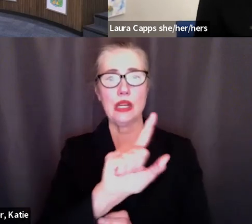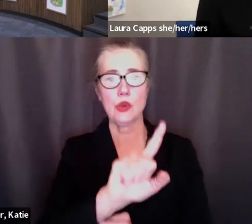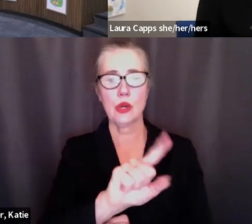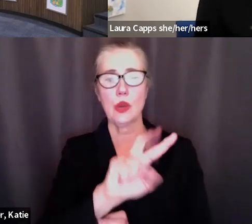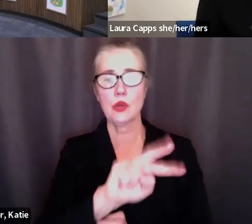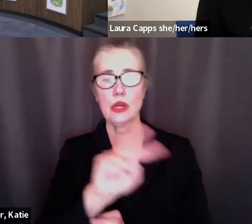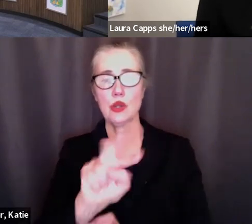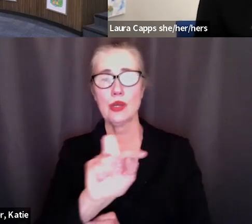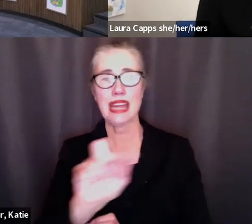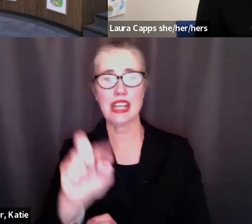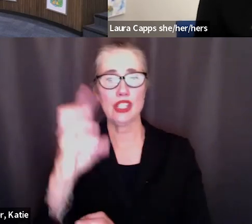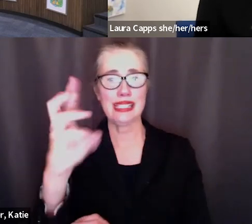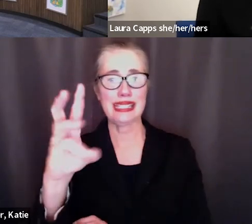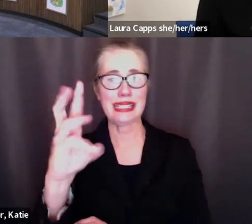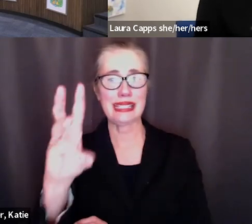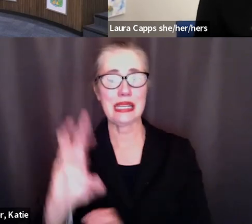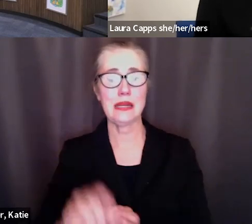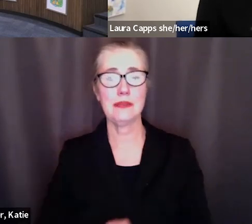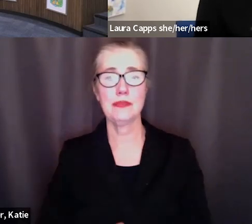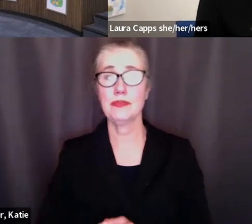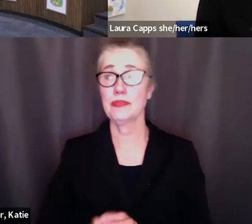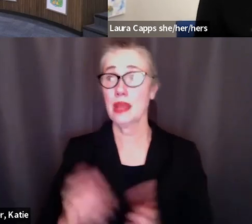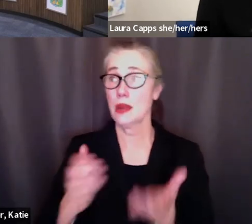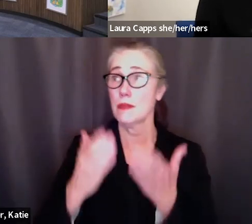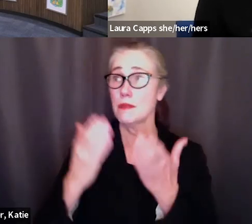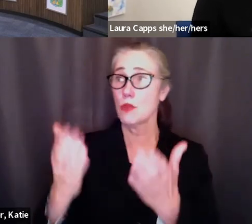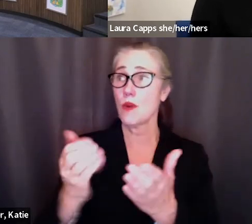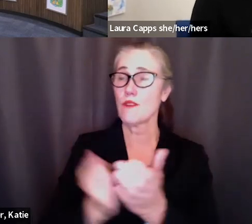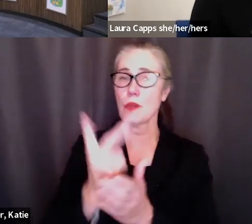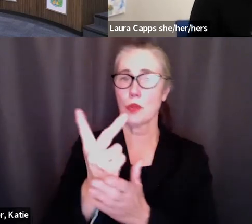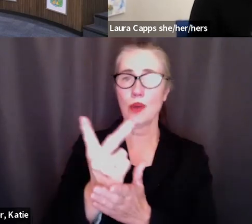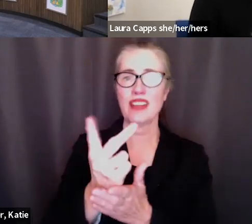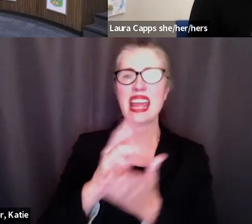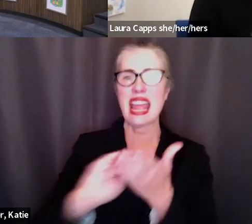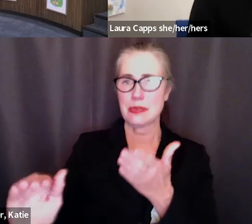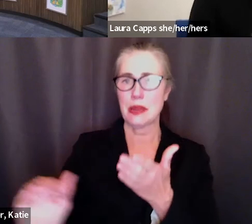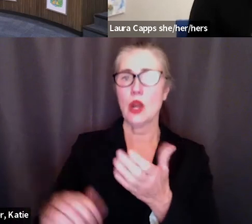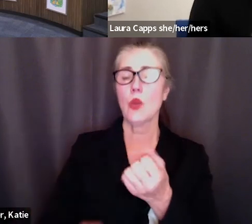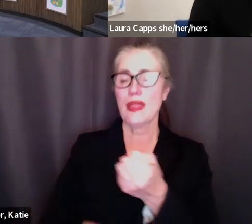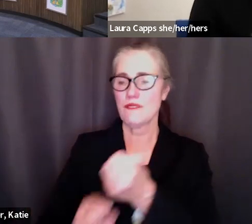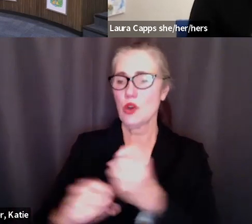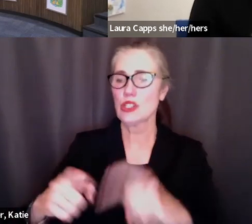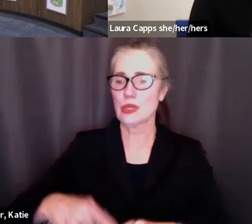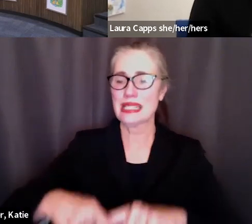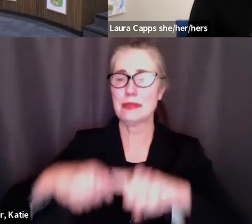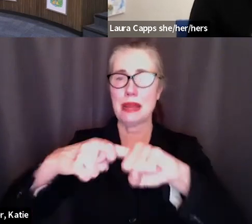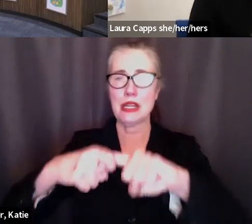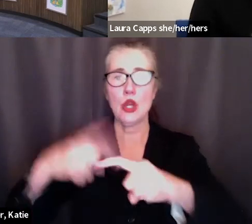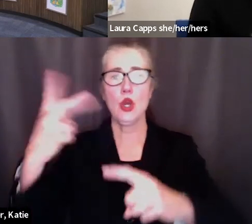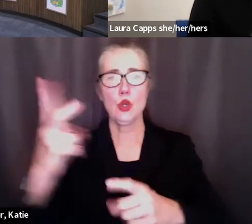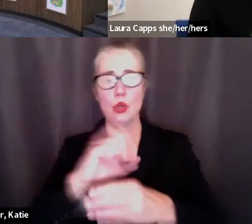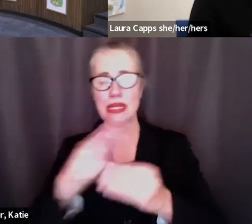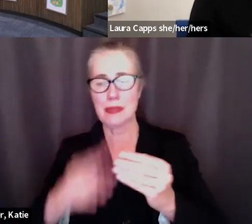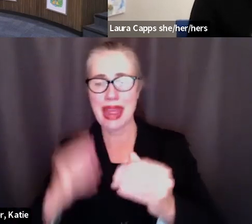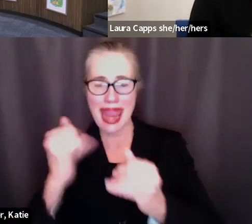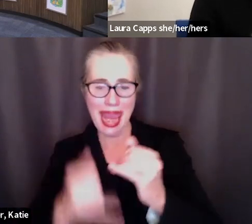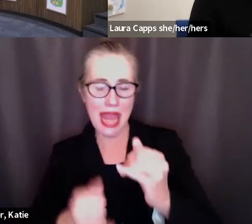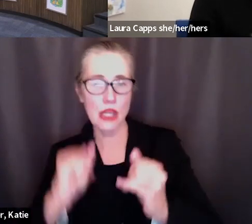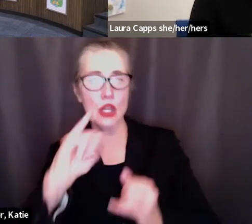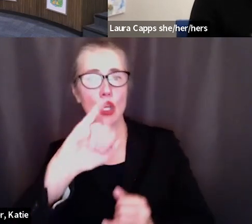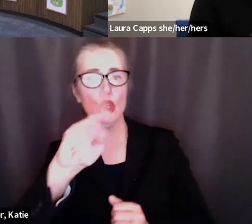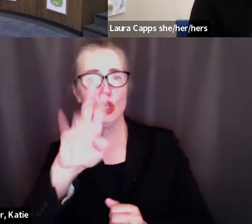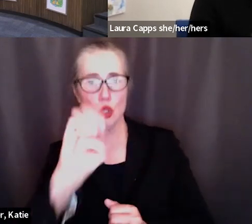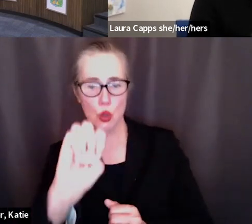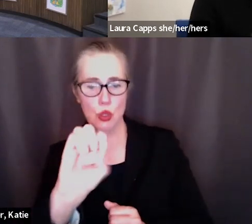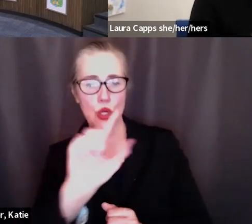22-16 move approval explosion with enforcement suspended two semesters which end june 2022